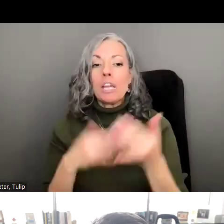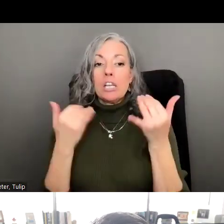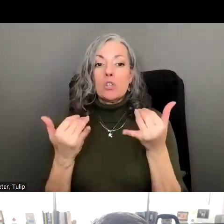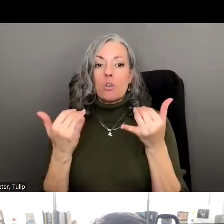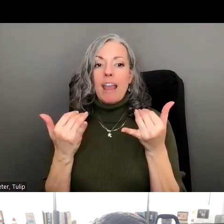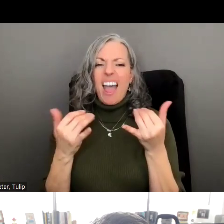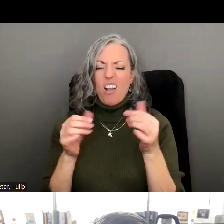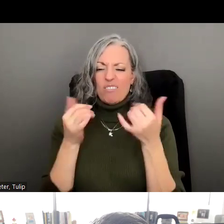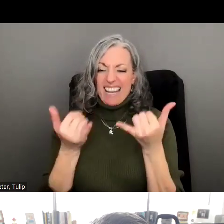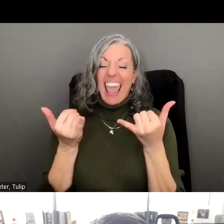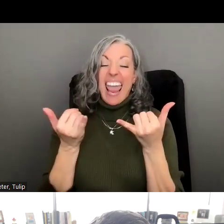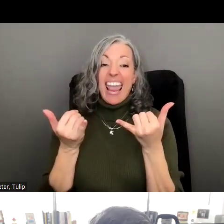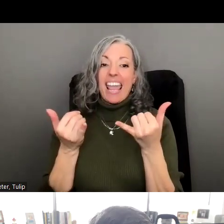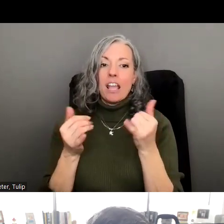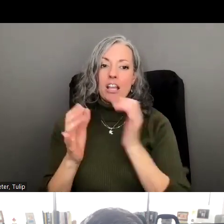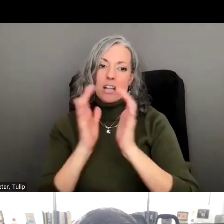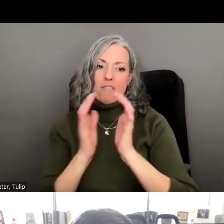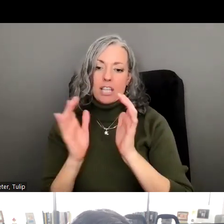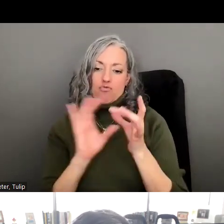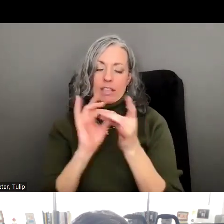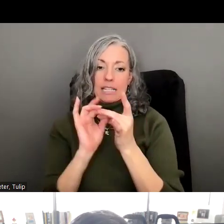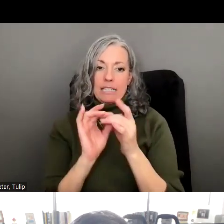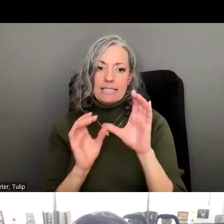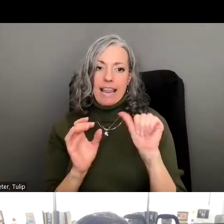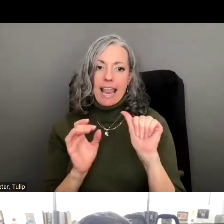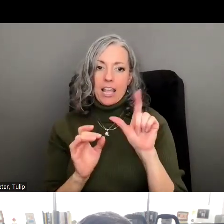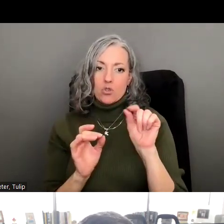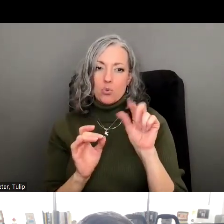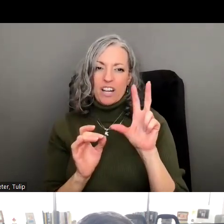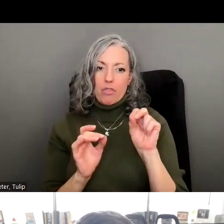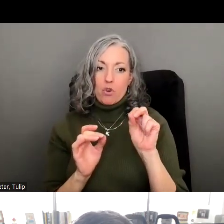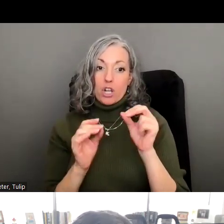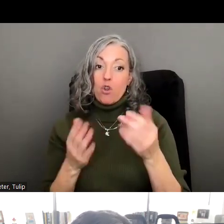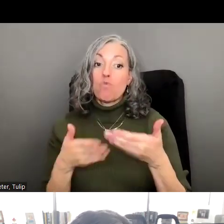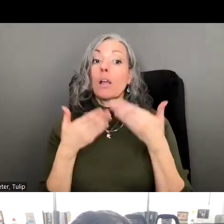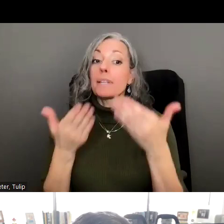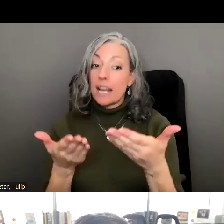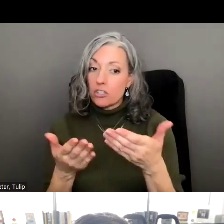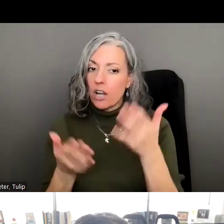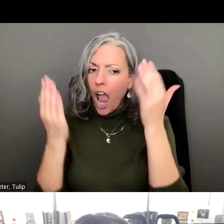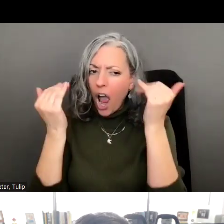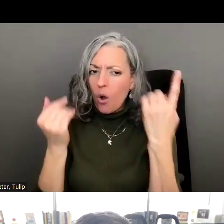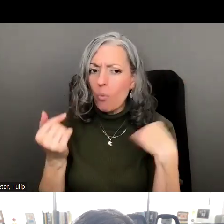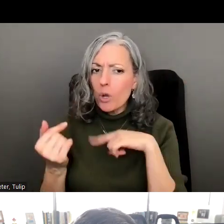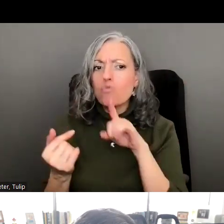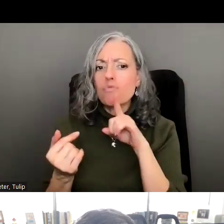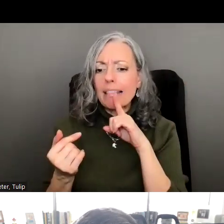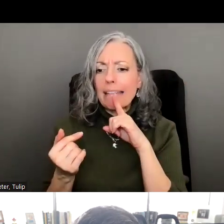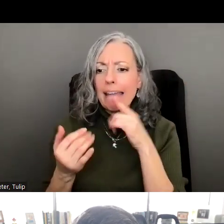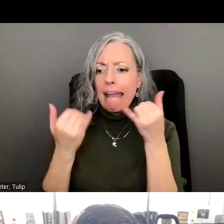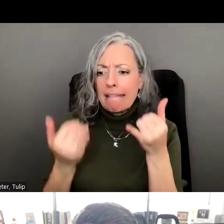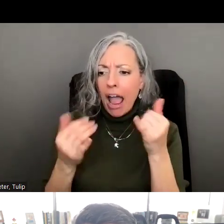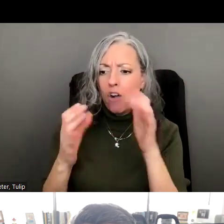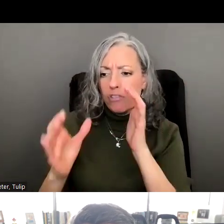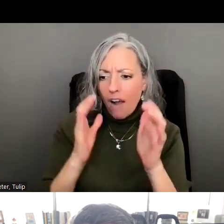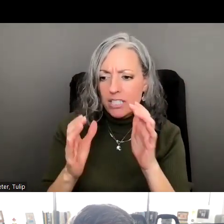in today's conversation related to the CA2030 recommendations, I hope that we really come to this conversation with